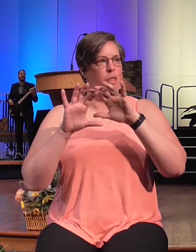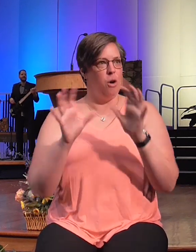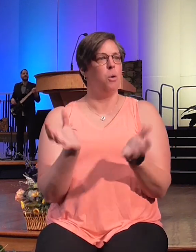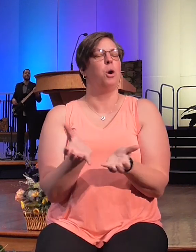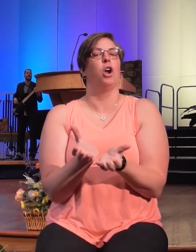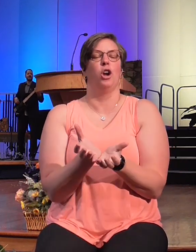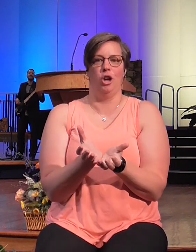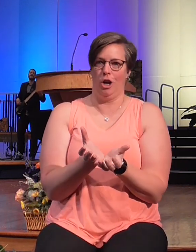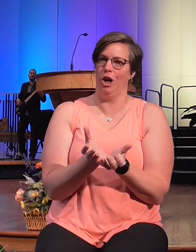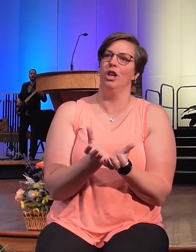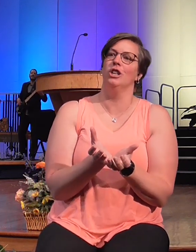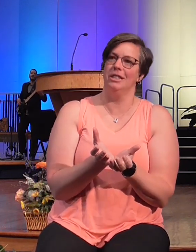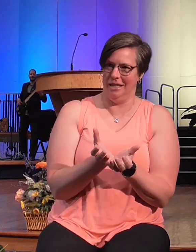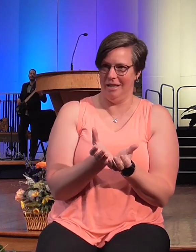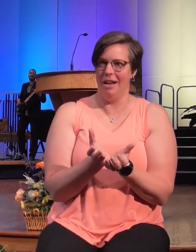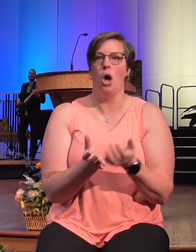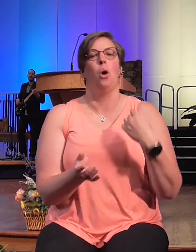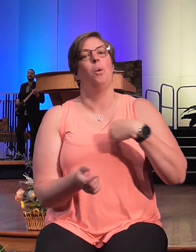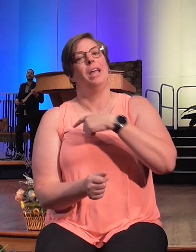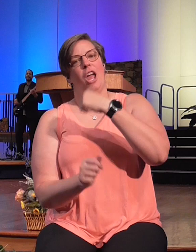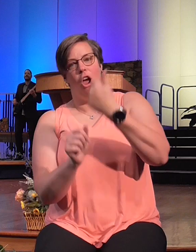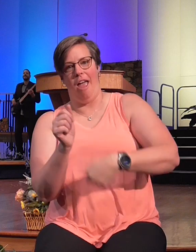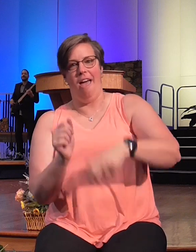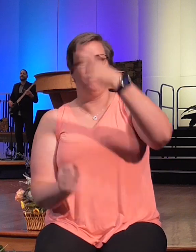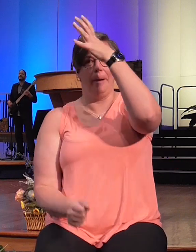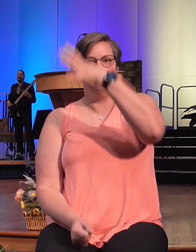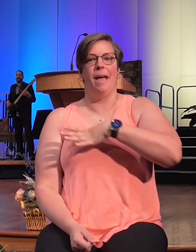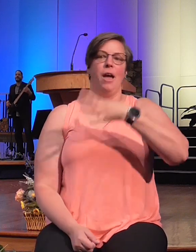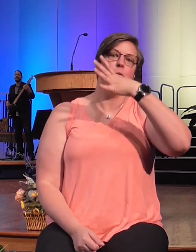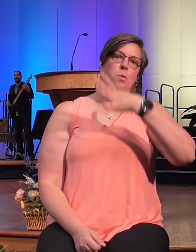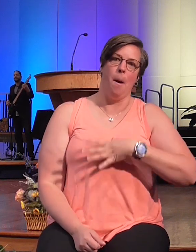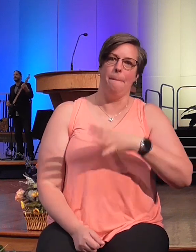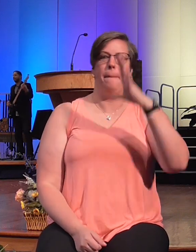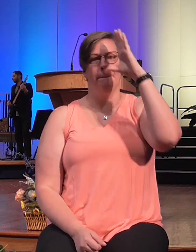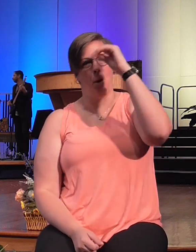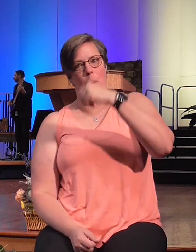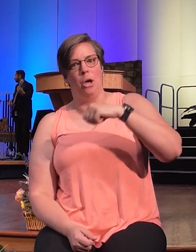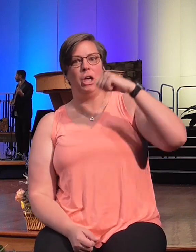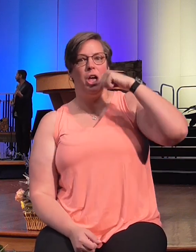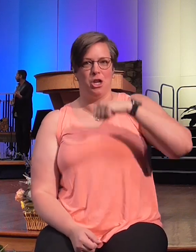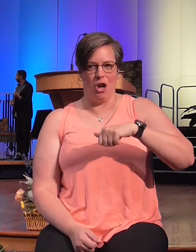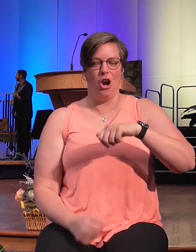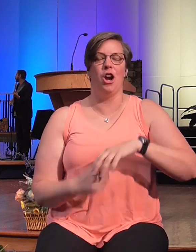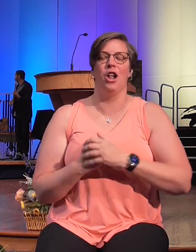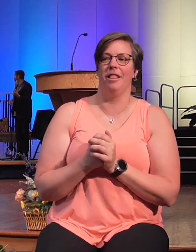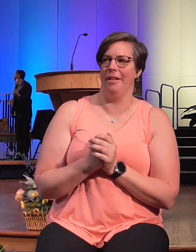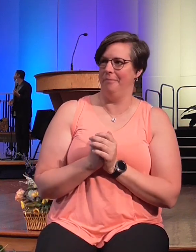the world. We are every man and woman, every boy and